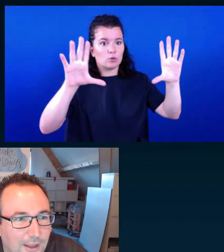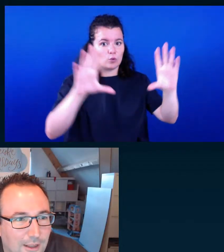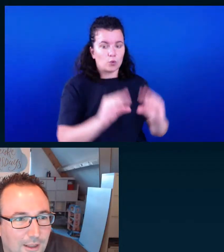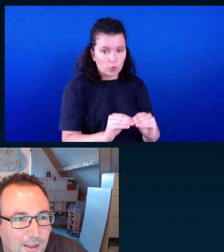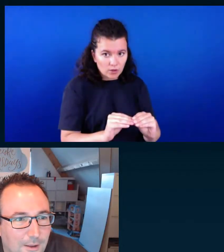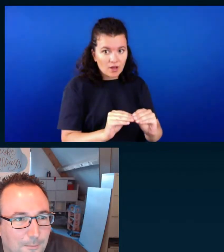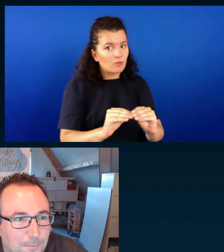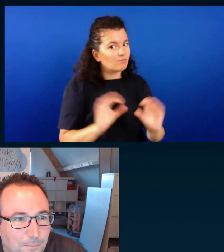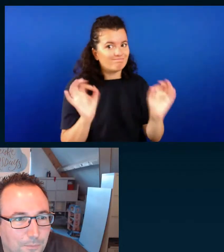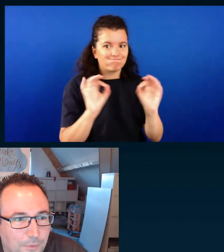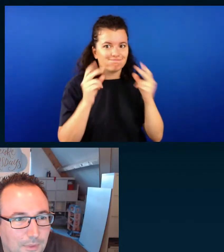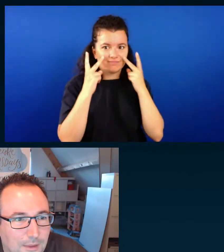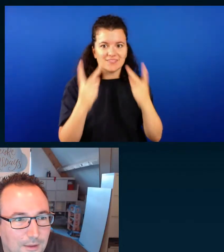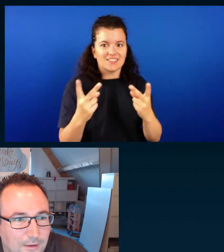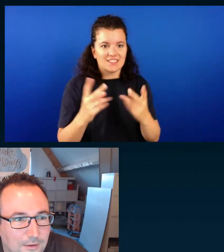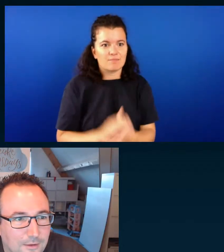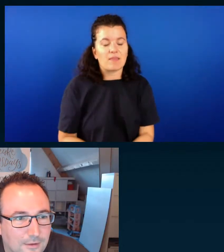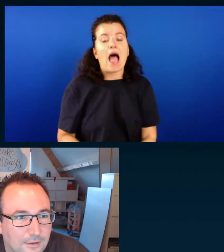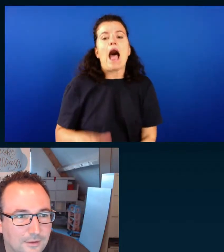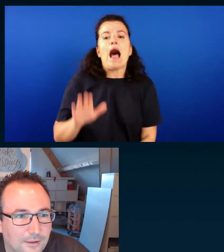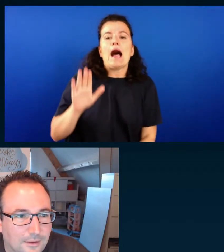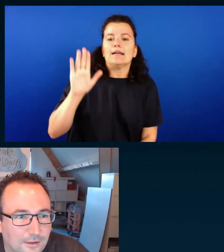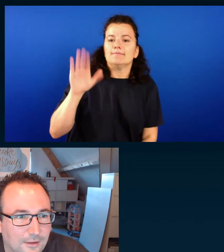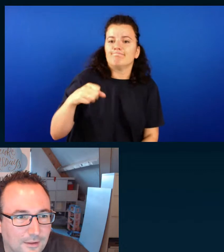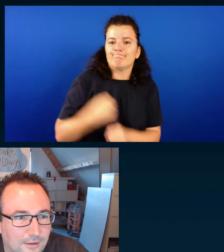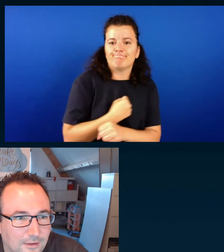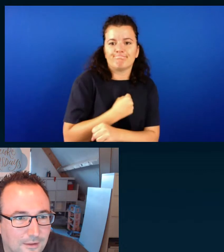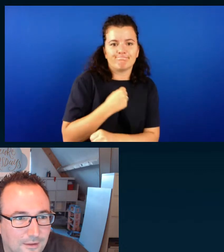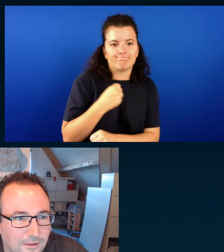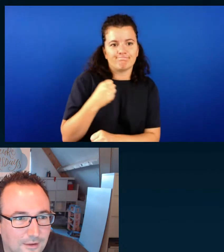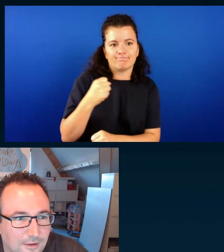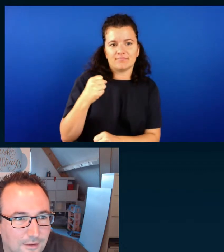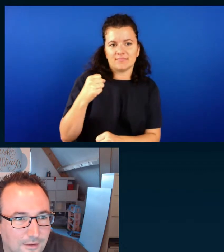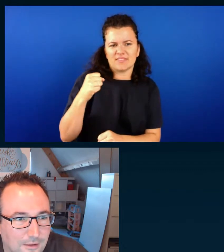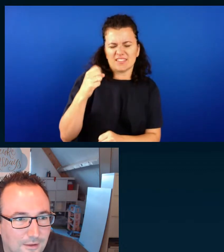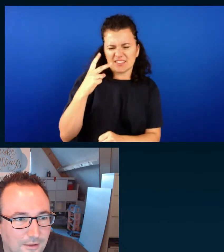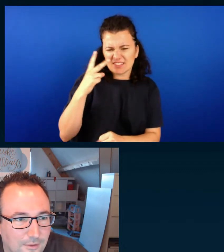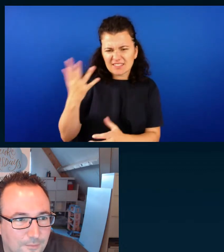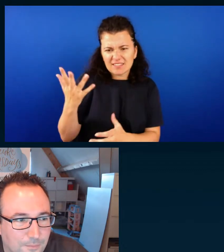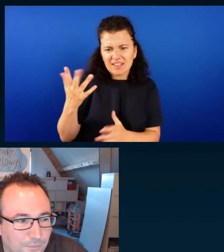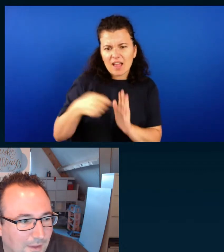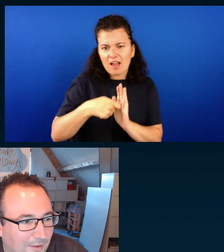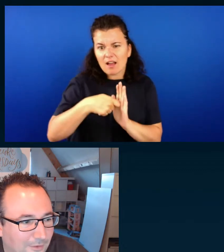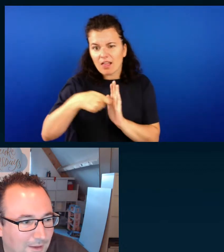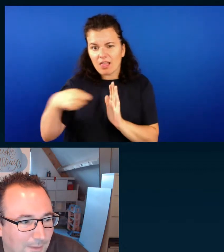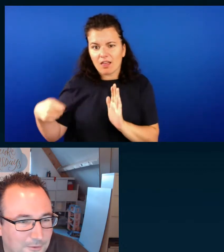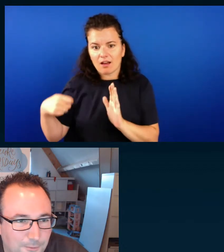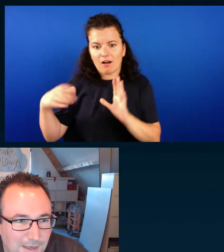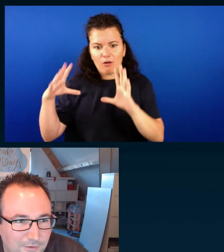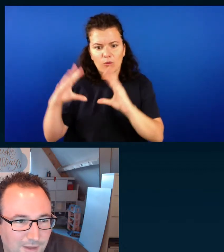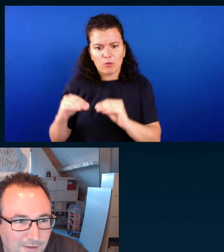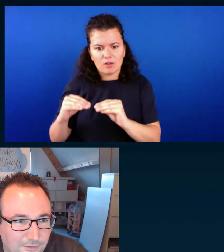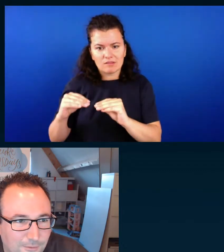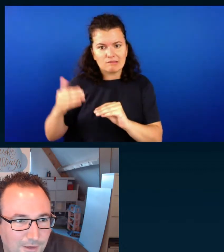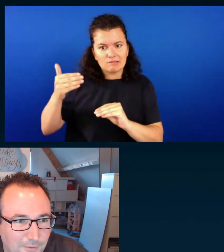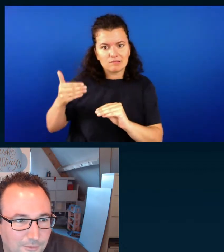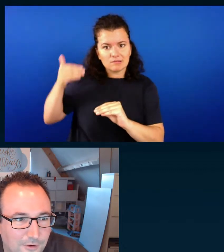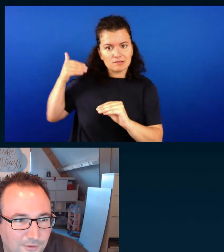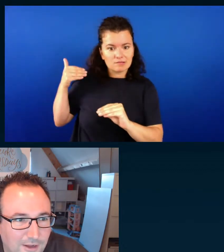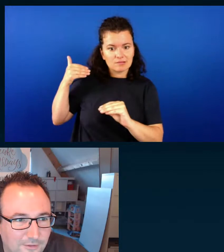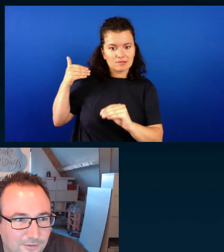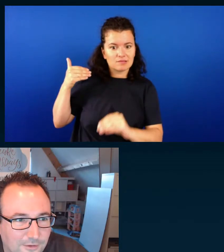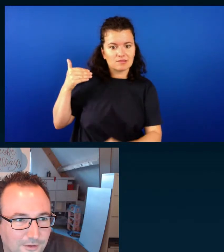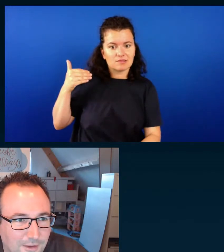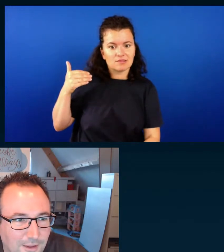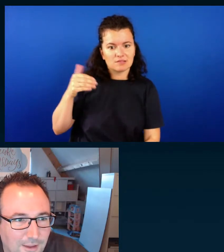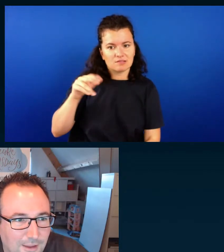Sharing. So let's see. I will stop sharing. How long did I miss? I think about 20 seconds, 20 to 40. Oh,